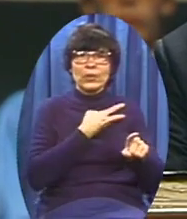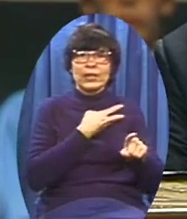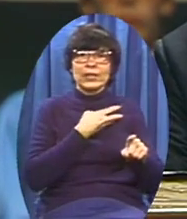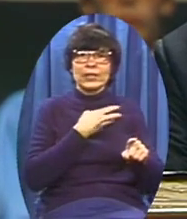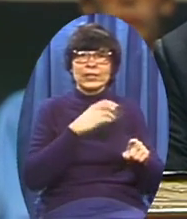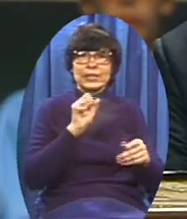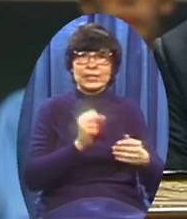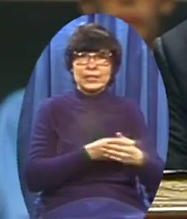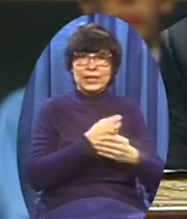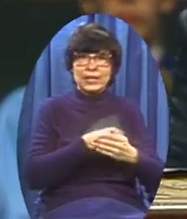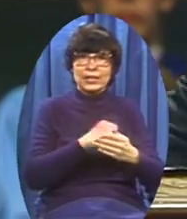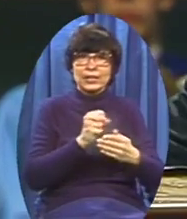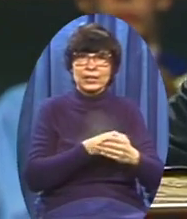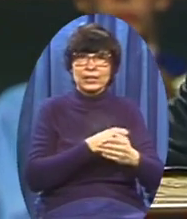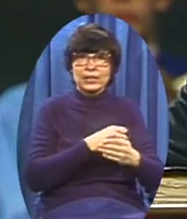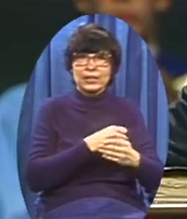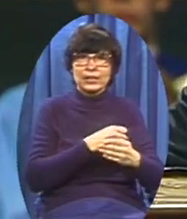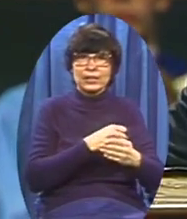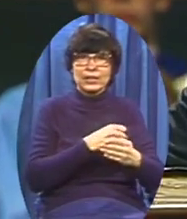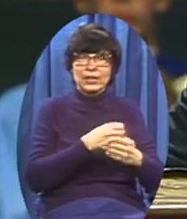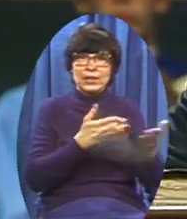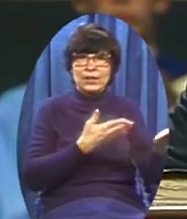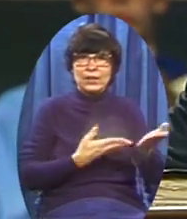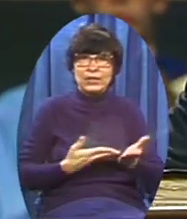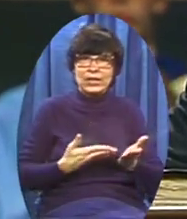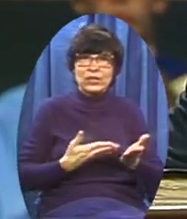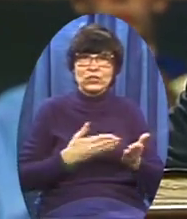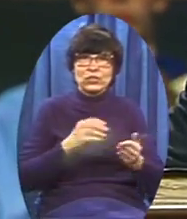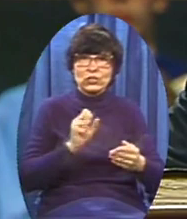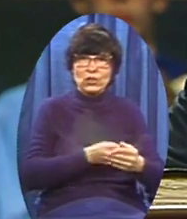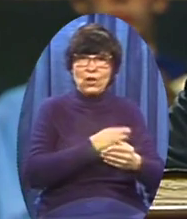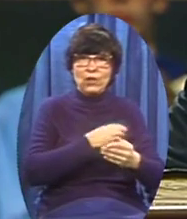number, I wonder how many of you will say, Preacher Smith,